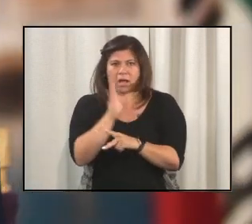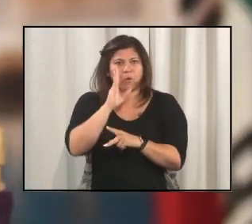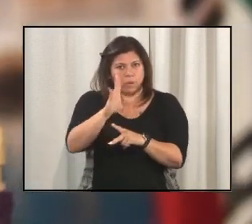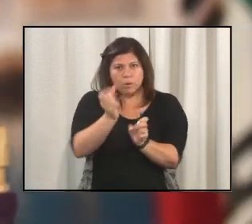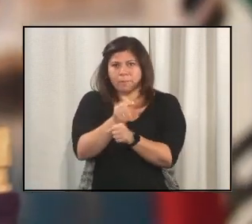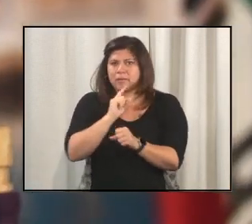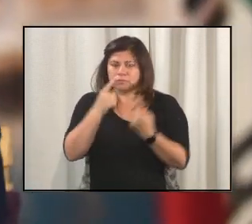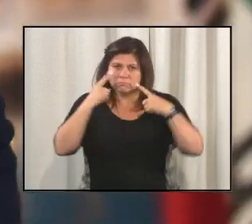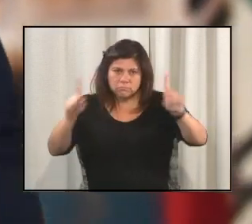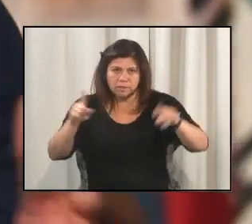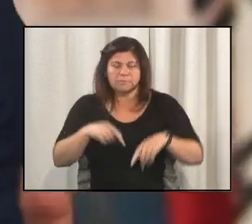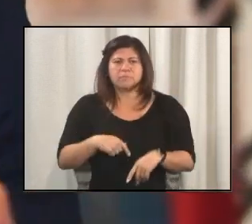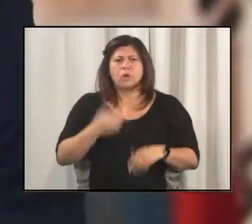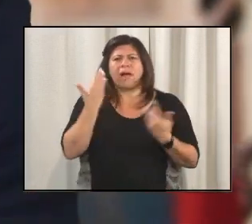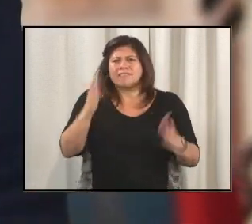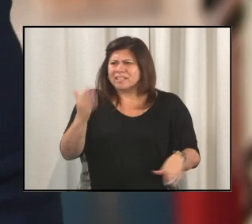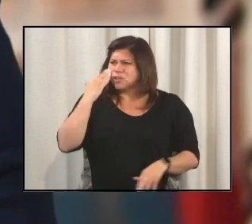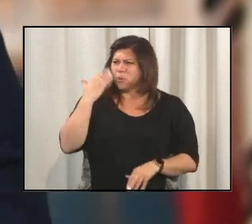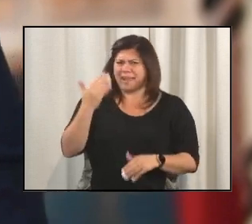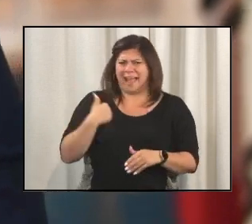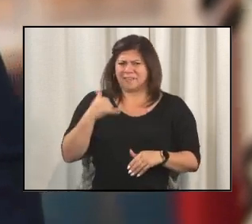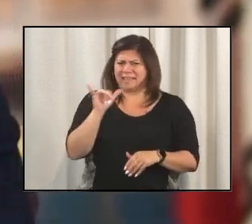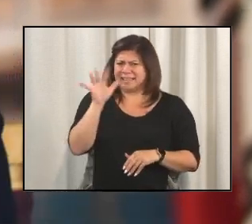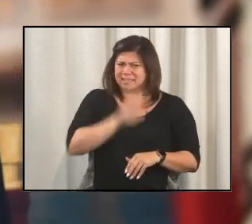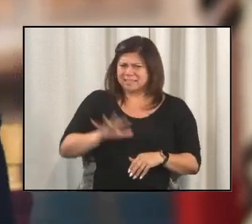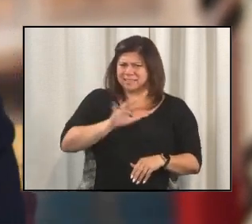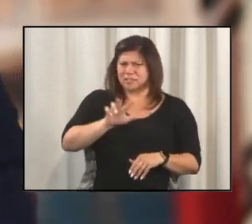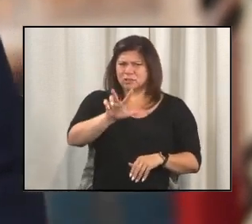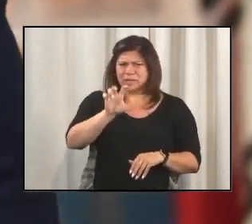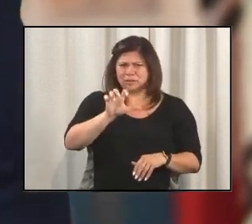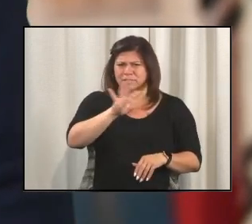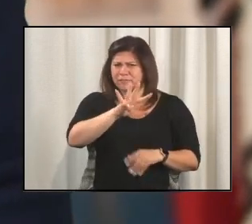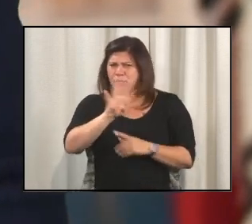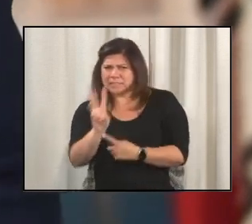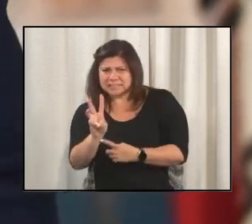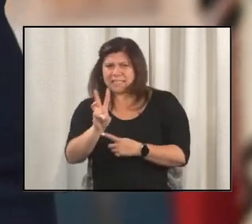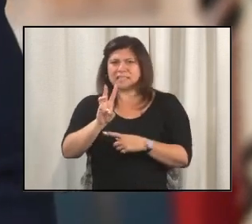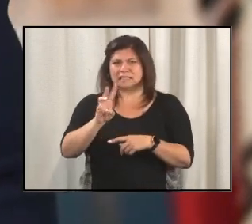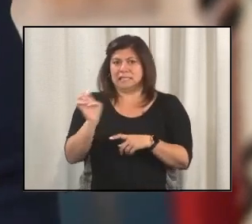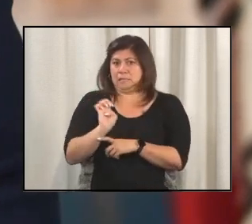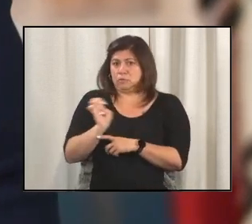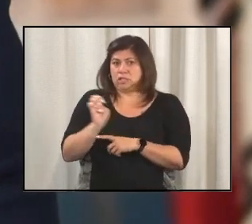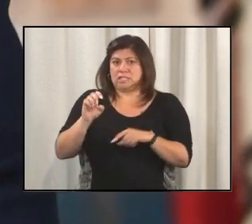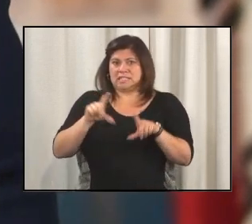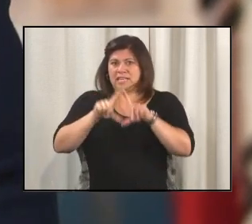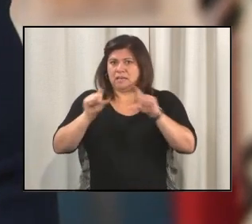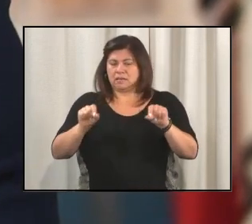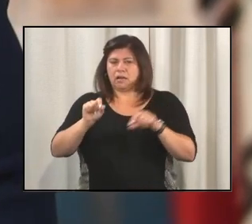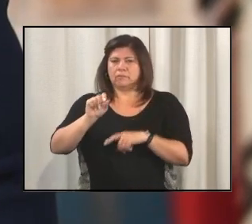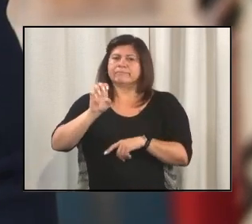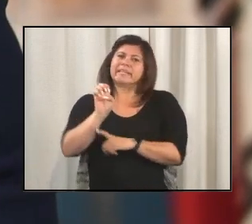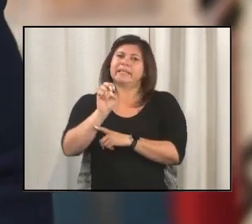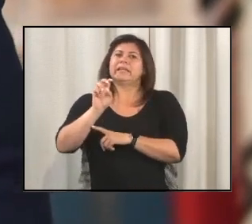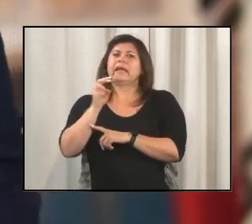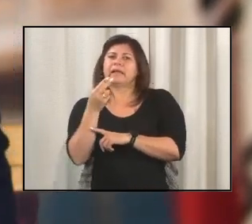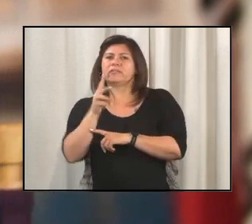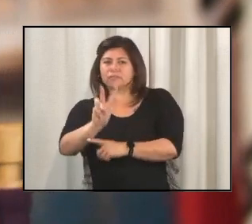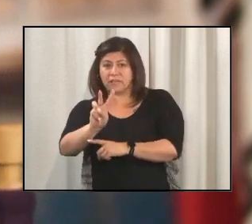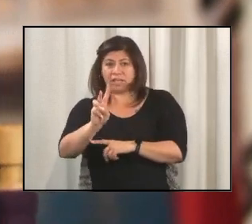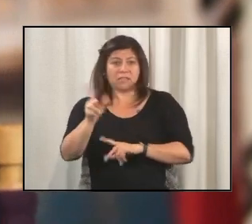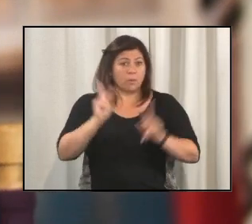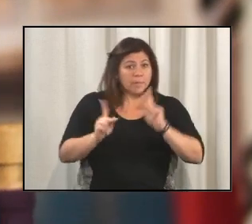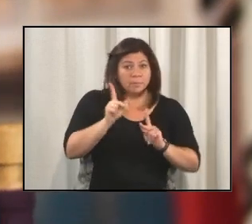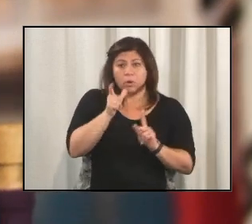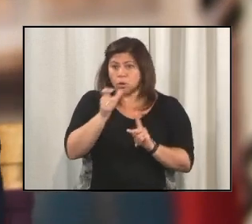there's 346 or so emergency housing vouchers that are people who are waiting to be